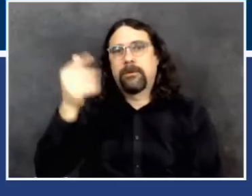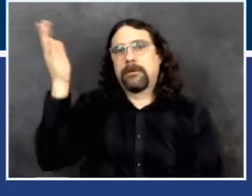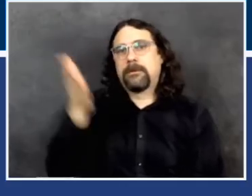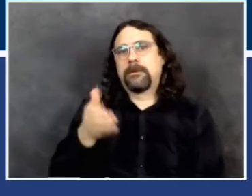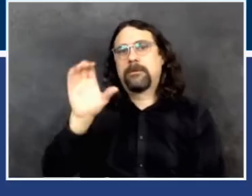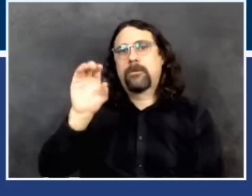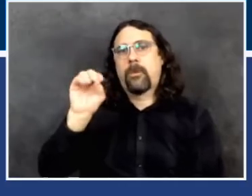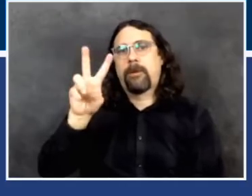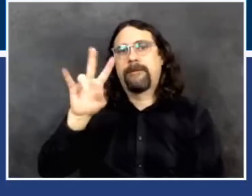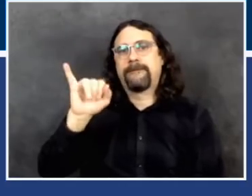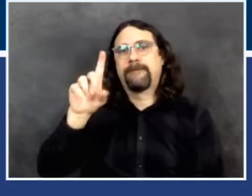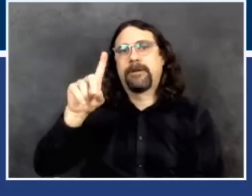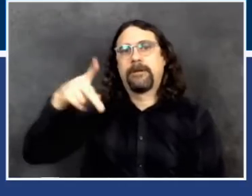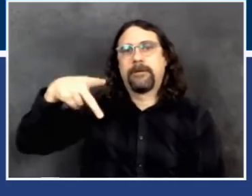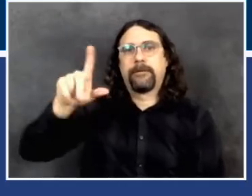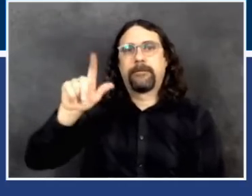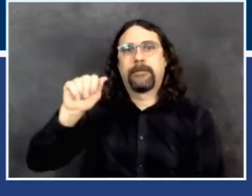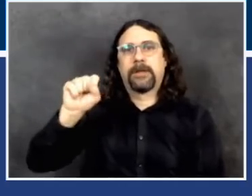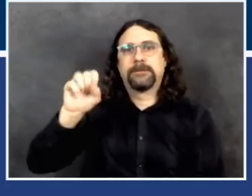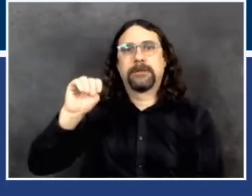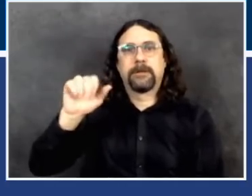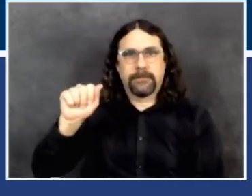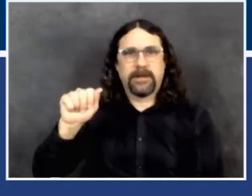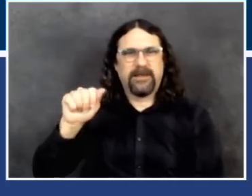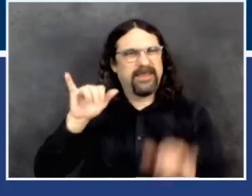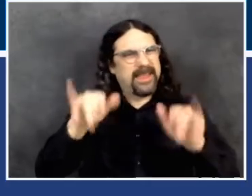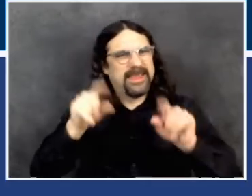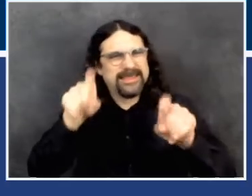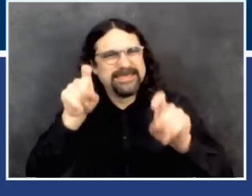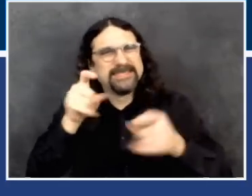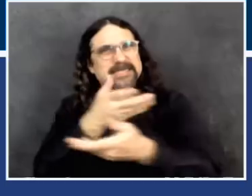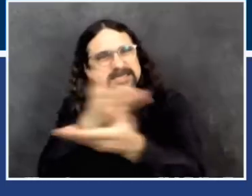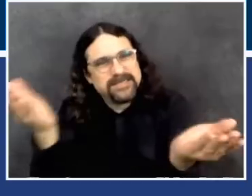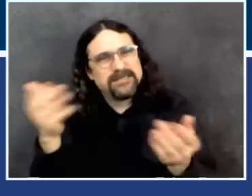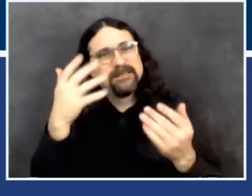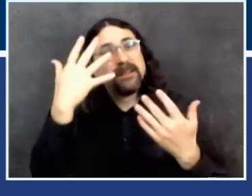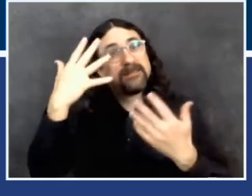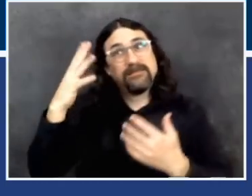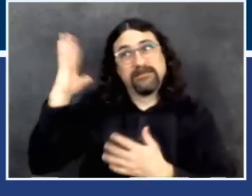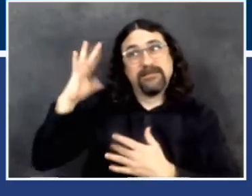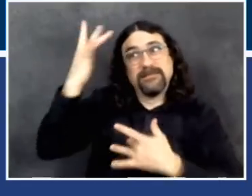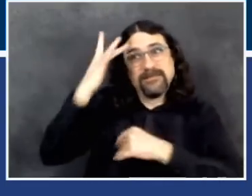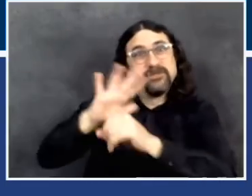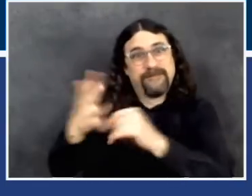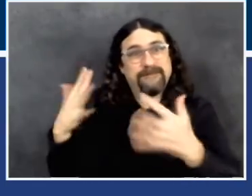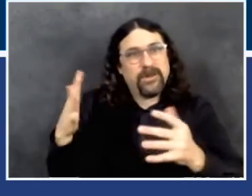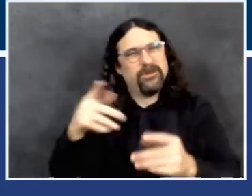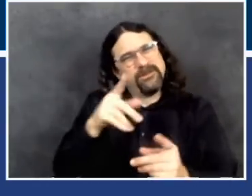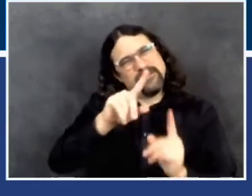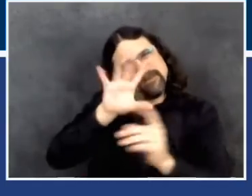Now, I want to go back to this challenge we're going to face